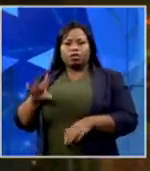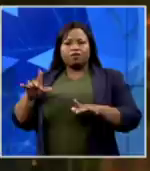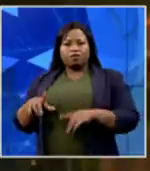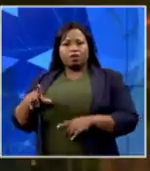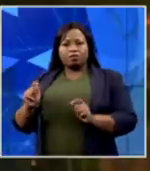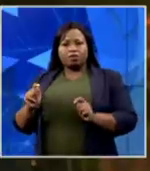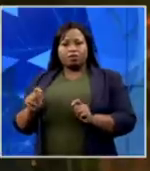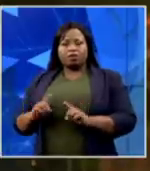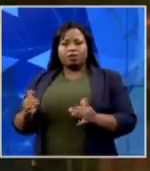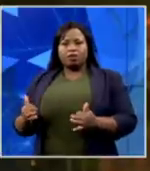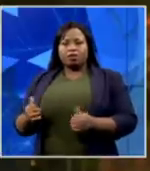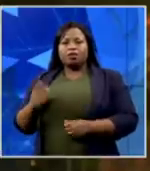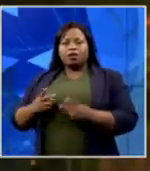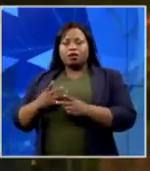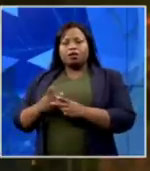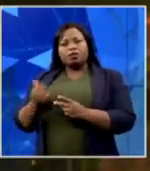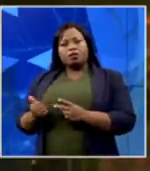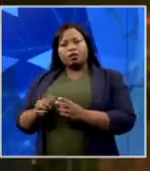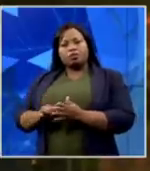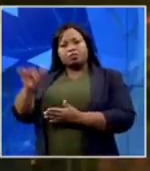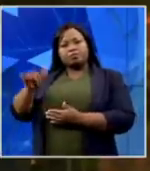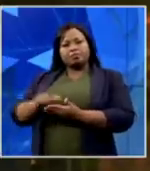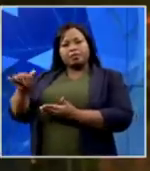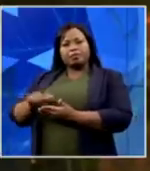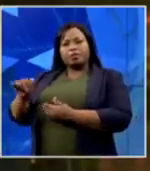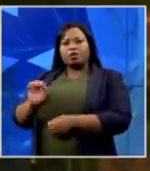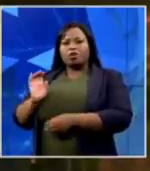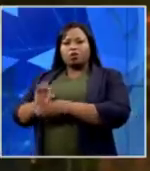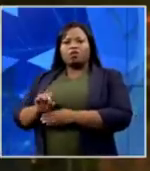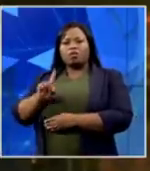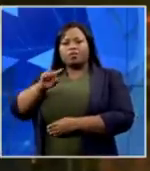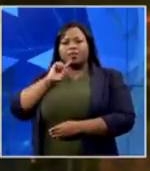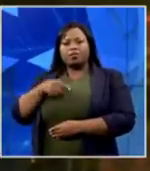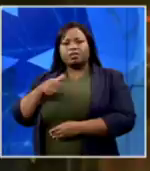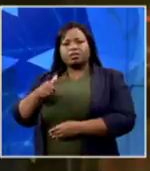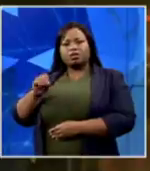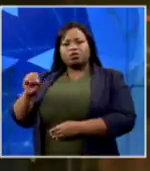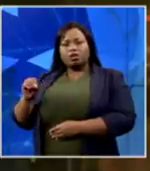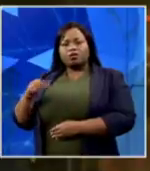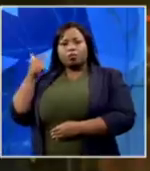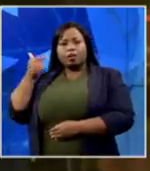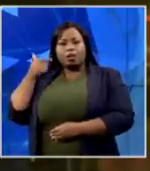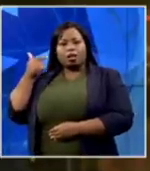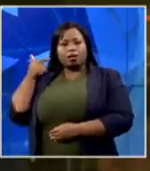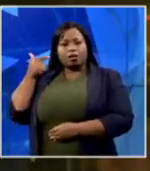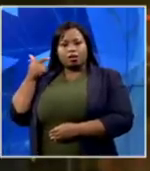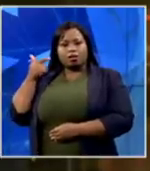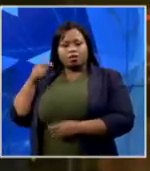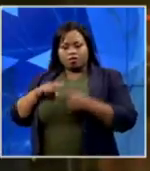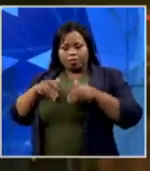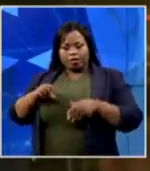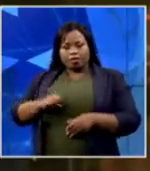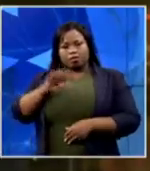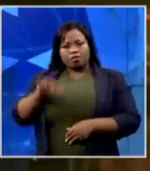time we will have taken home over 1,600 passengers to London, and as you say, there are other flights